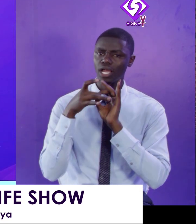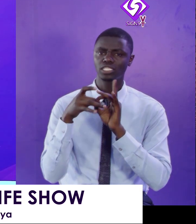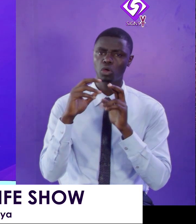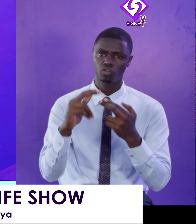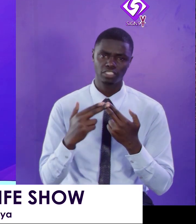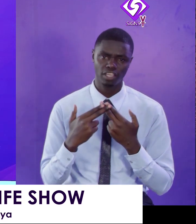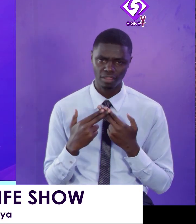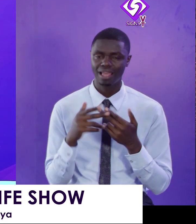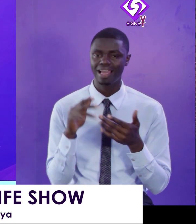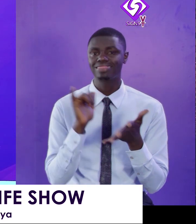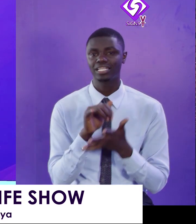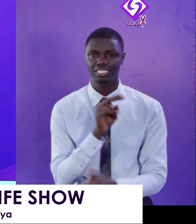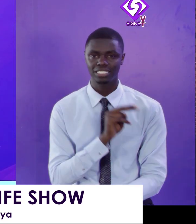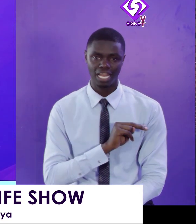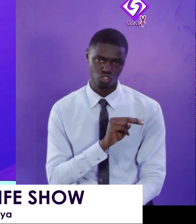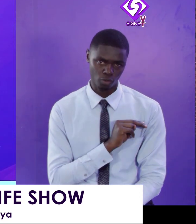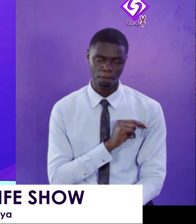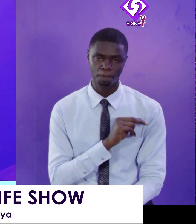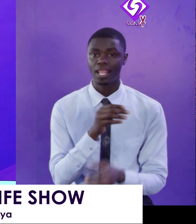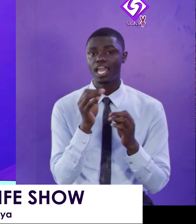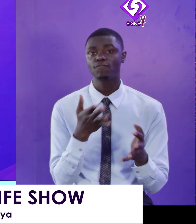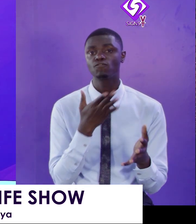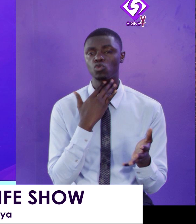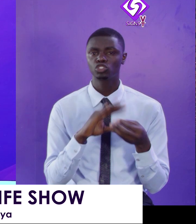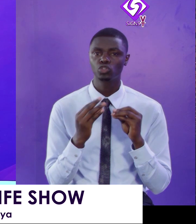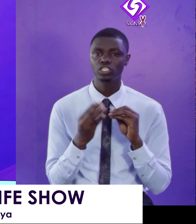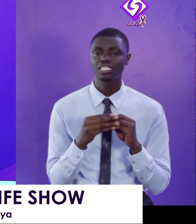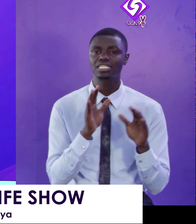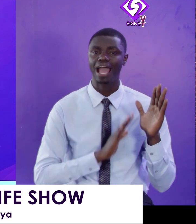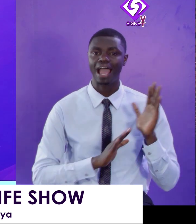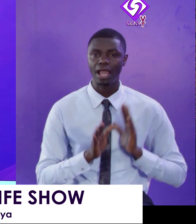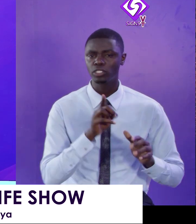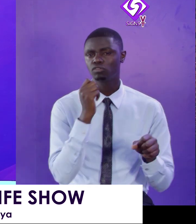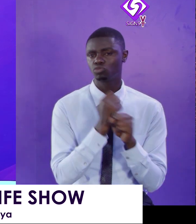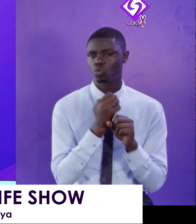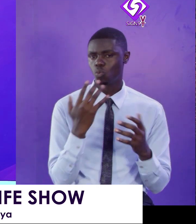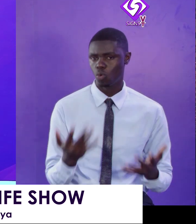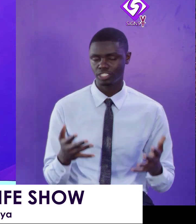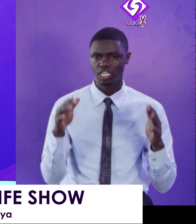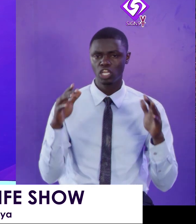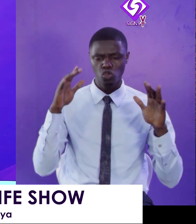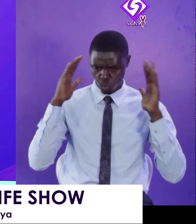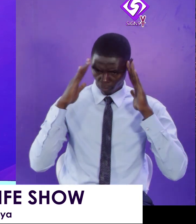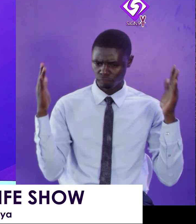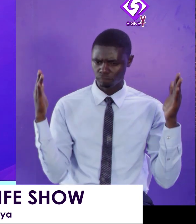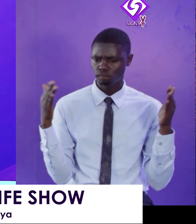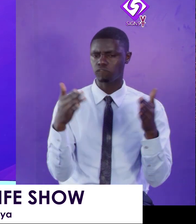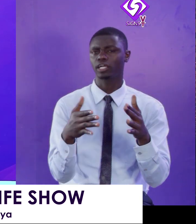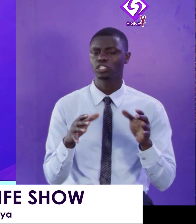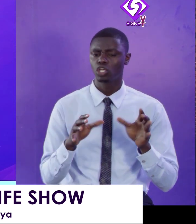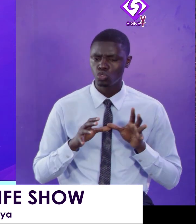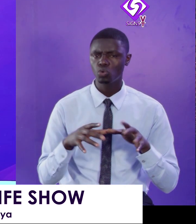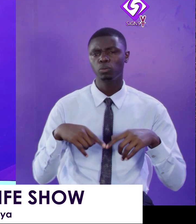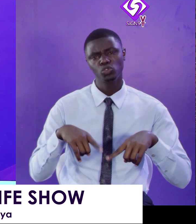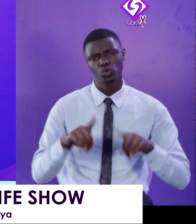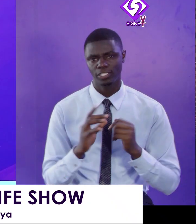it's natural? When you want to create a habit, what do? You deliberately push yourself beyond